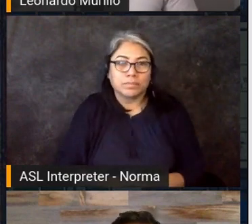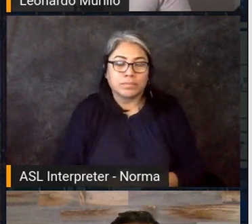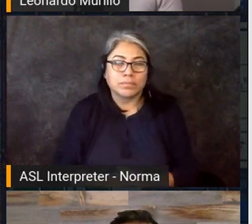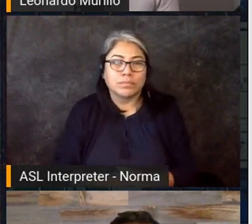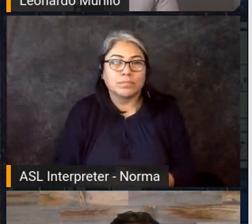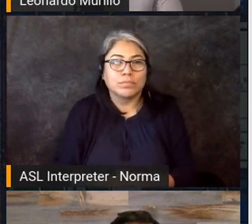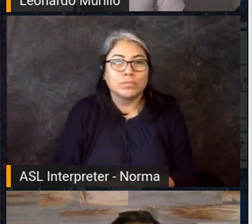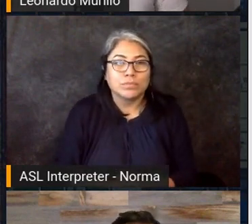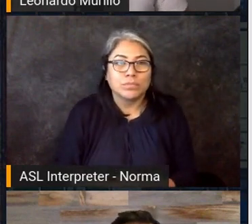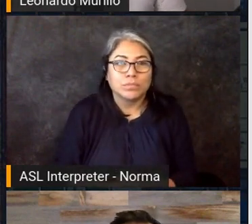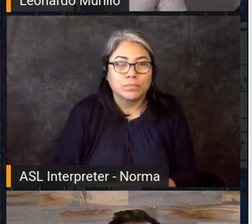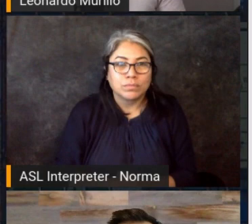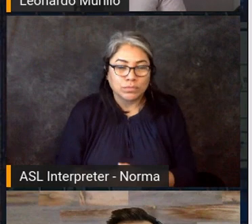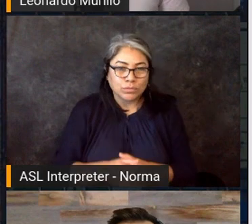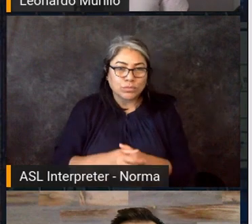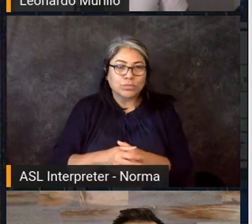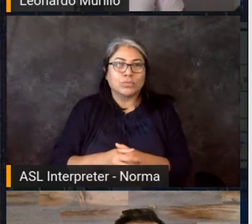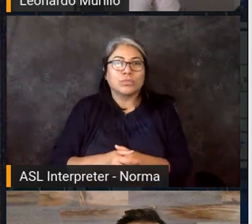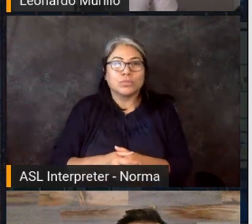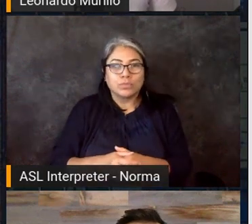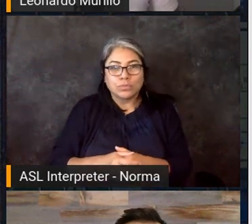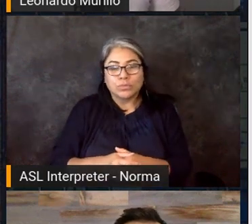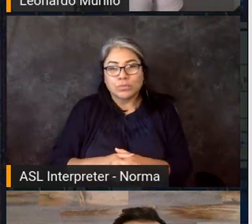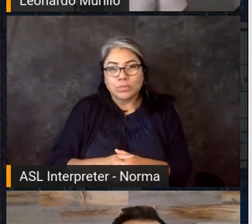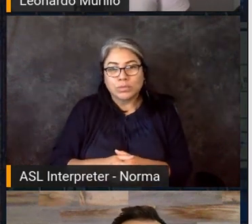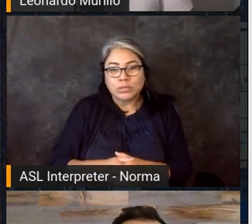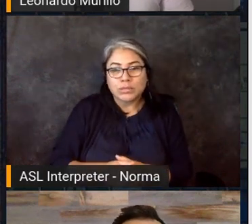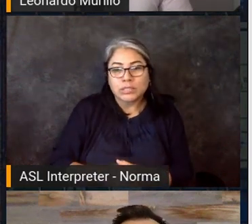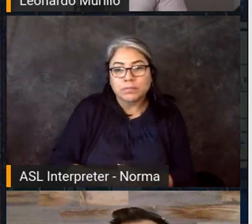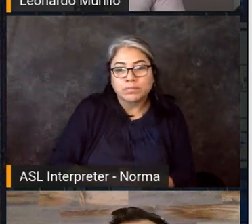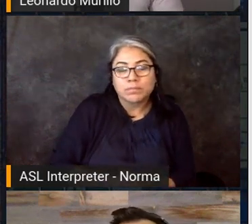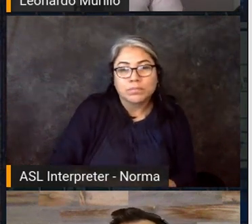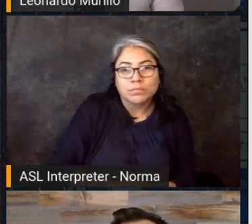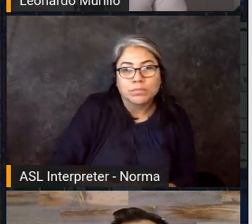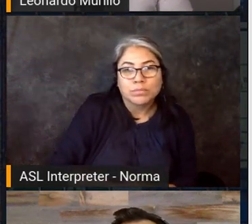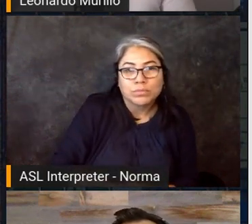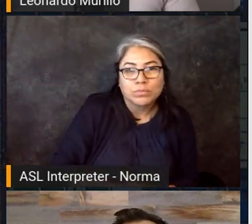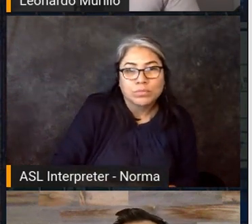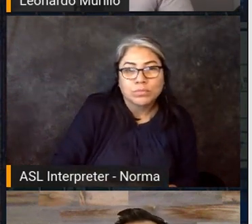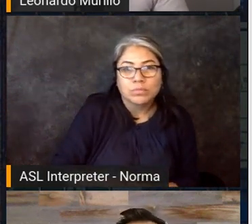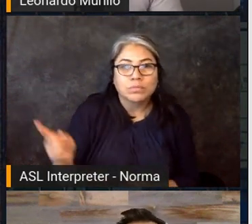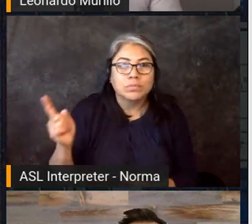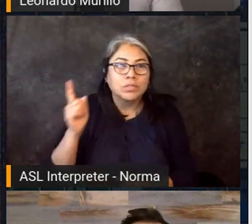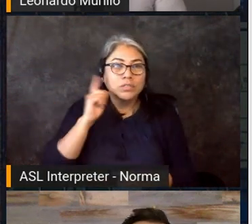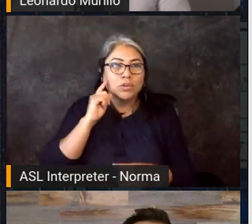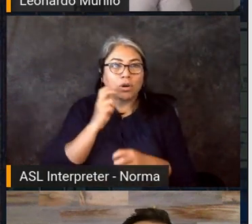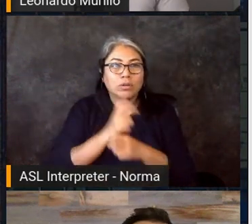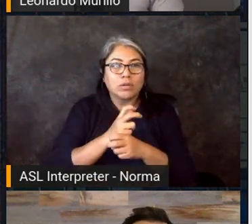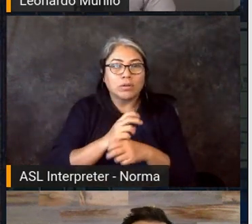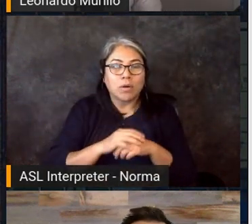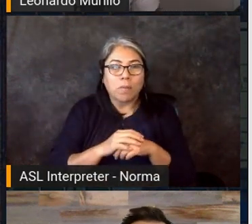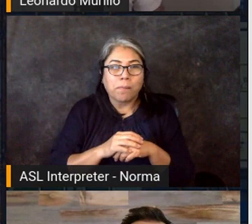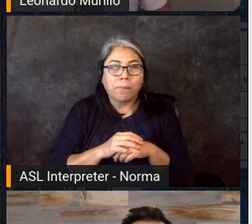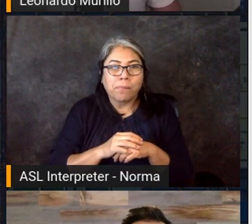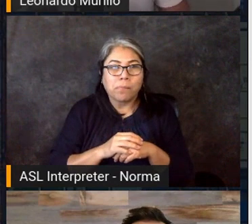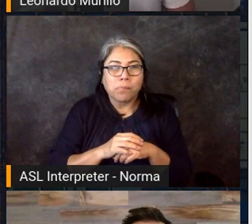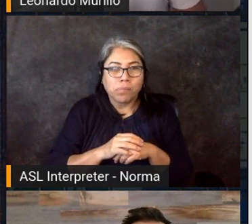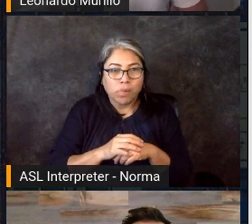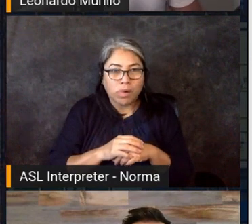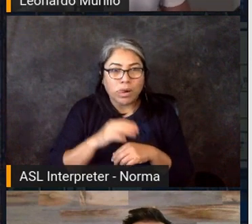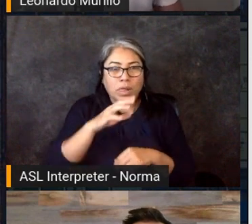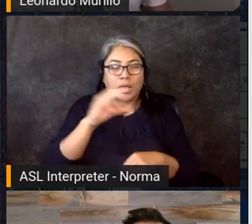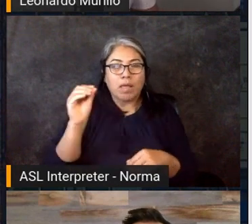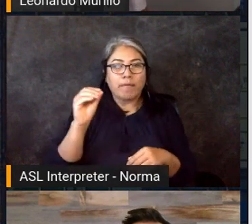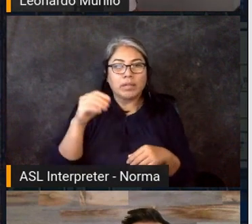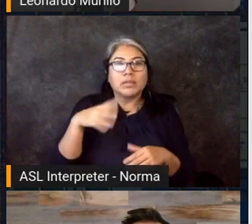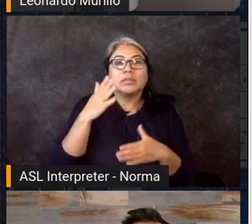I mean, we were just looking at Terraform, right? Terraform is declarative. We all using Git, which is kind of like version. We have SHAs that